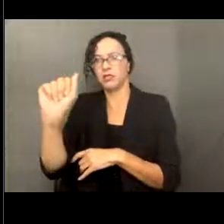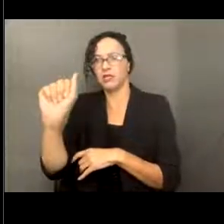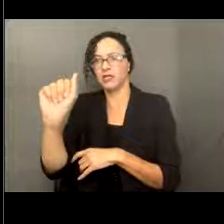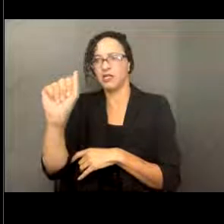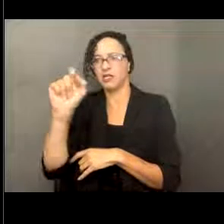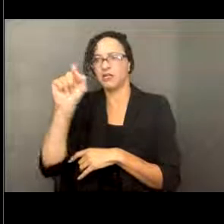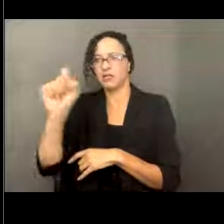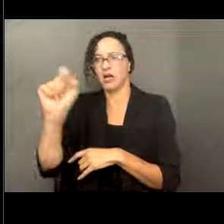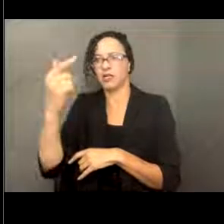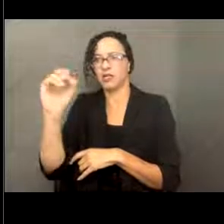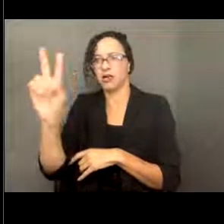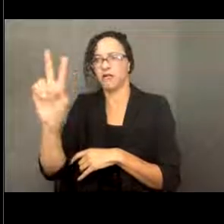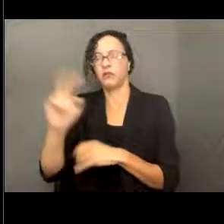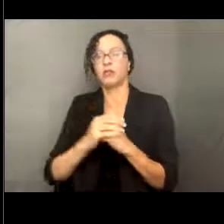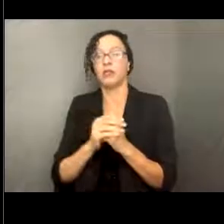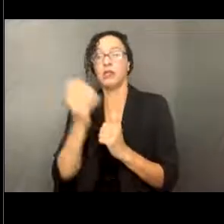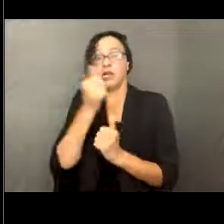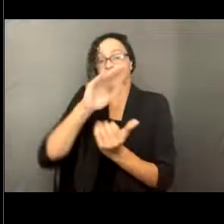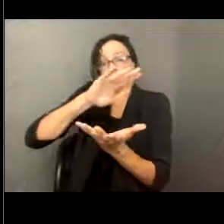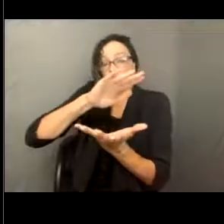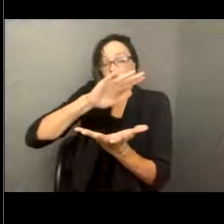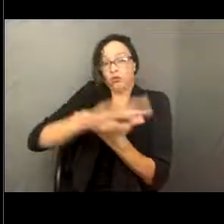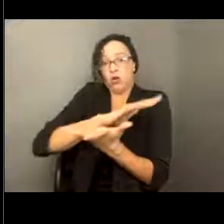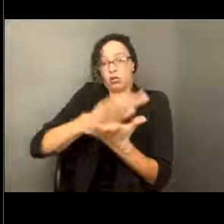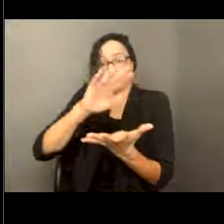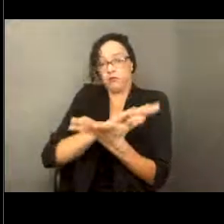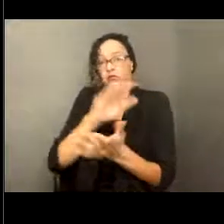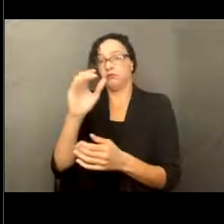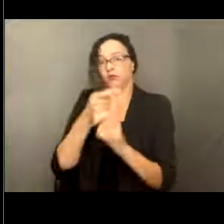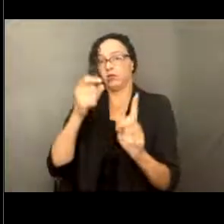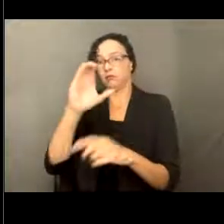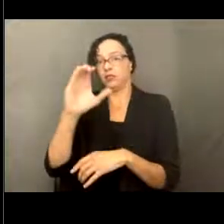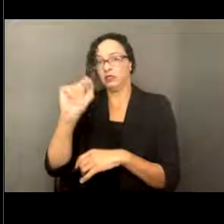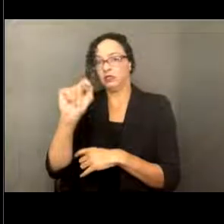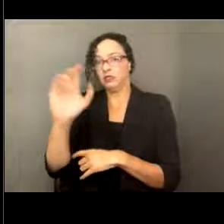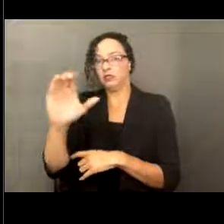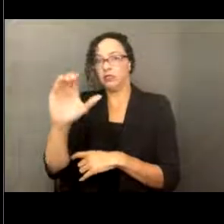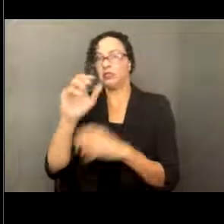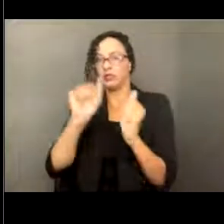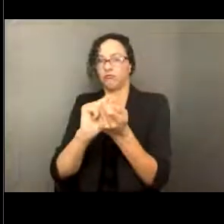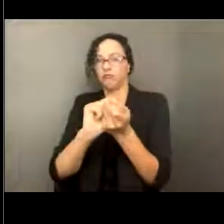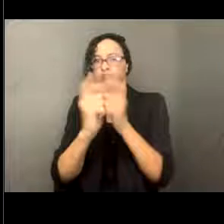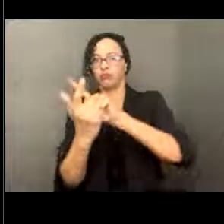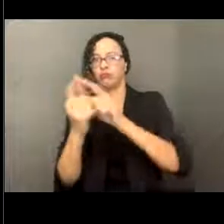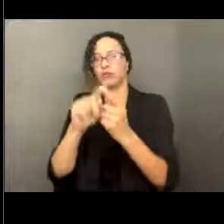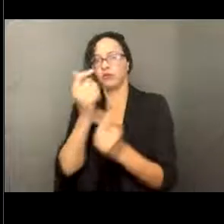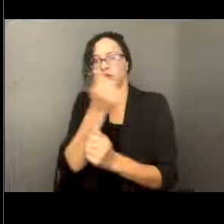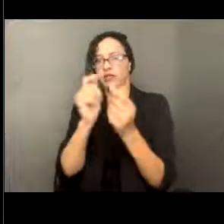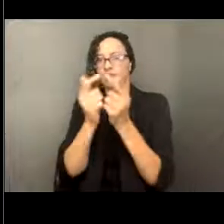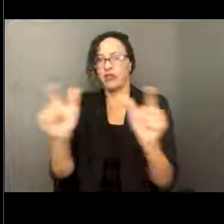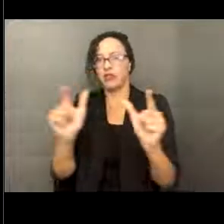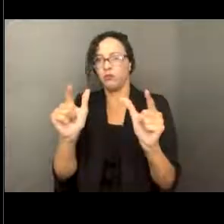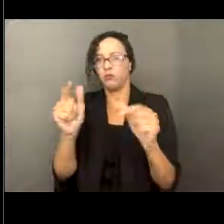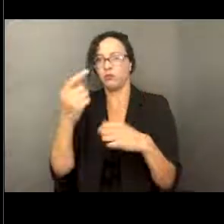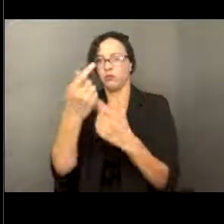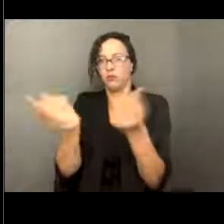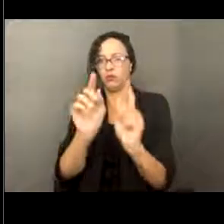www.catc.ca.gov. Any document the CTC creates can be translated into any language you need. Simply email us